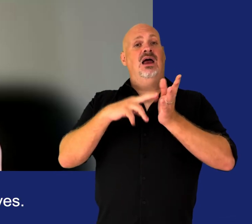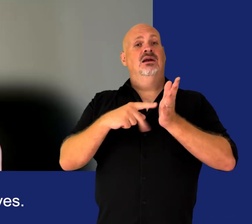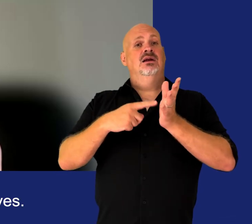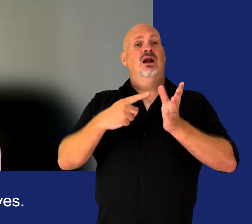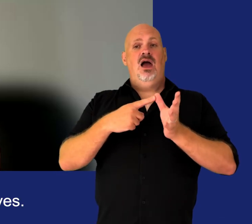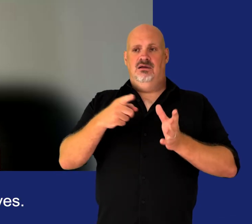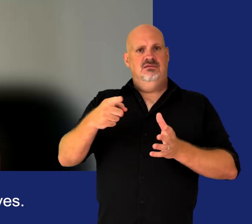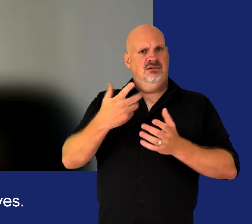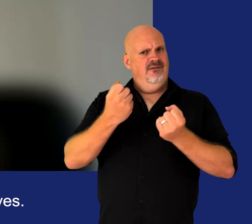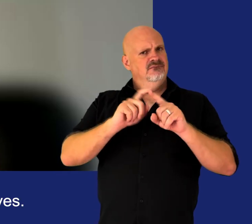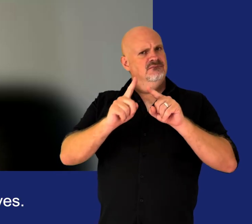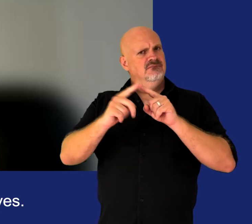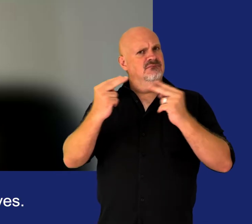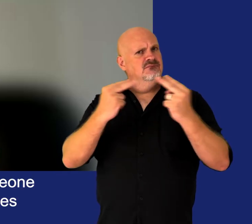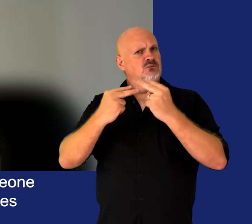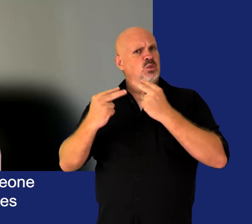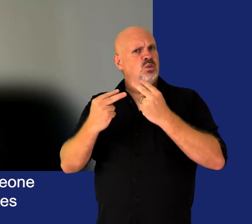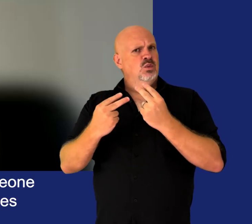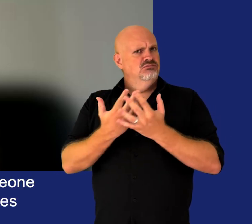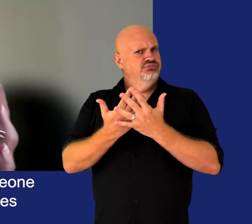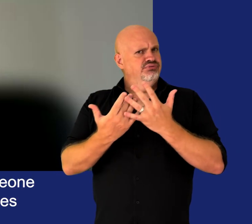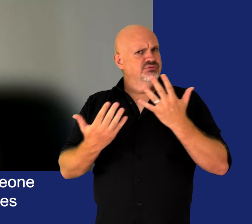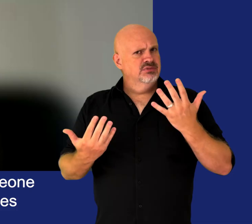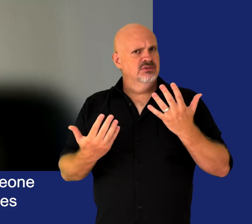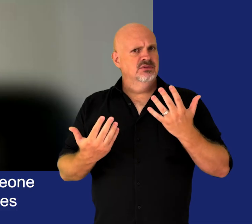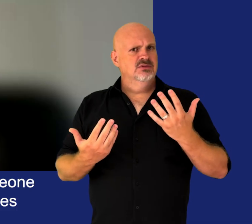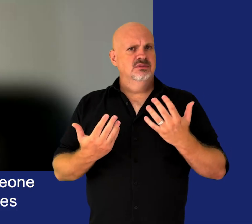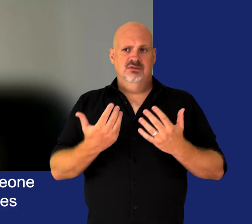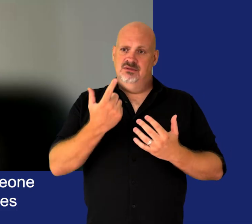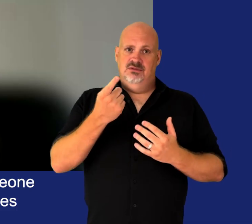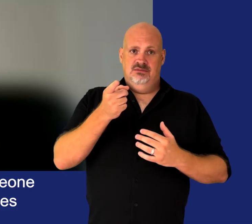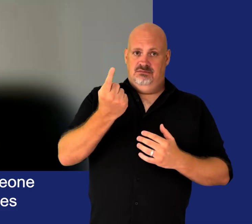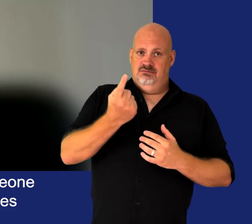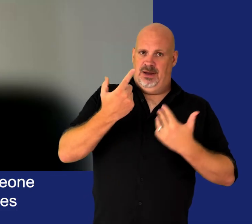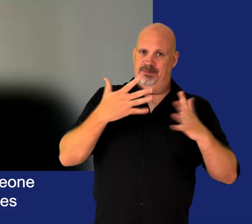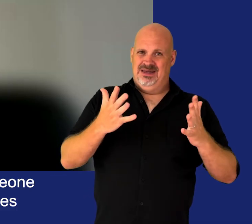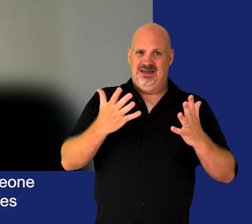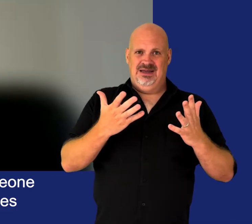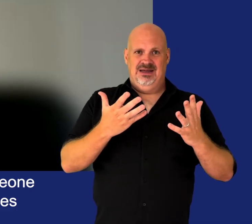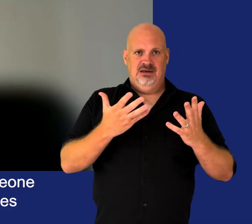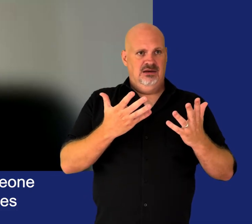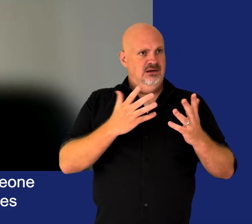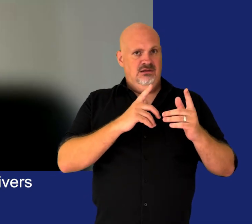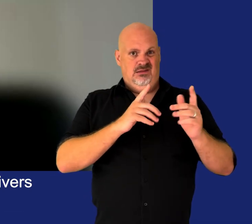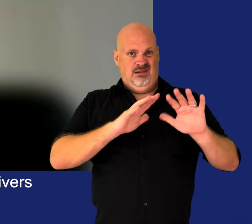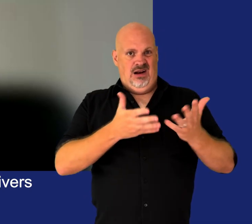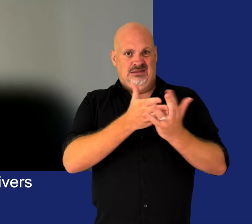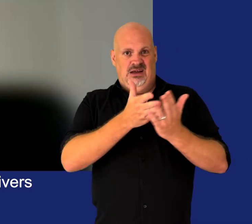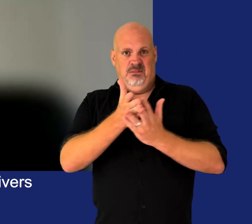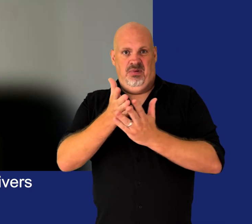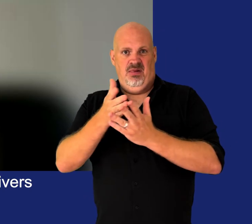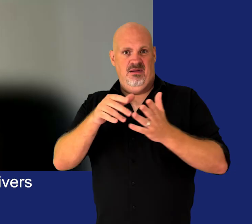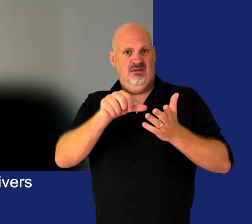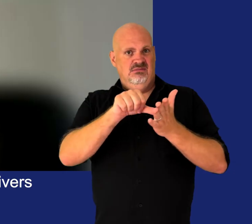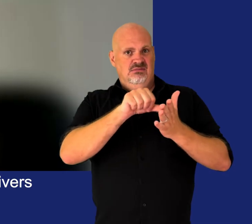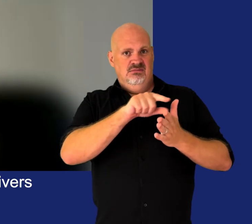Santana, you Hi. bring several perspectives. Hi. You bring several perspectives as someone who's experienced inaccessible places and as someone who